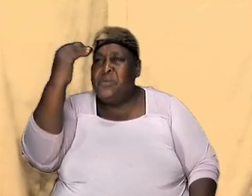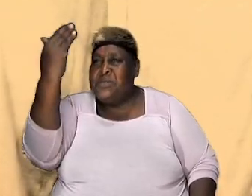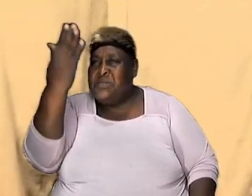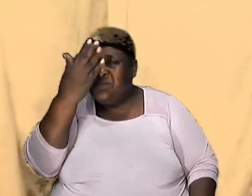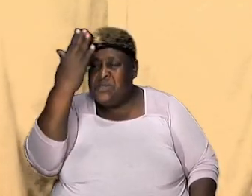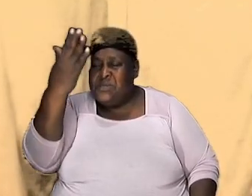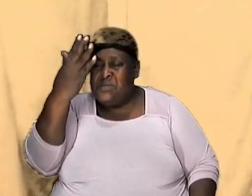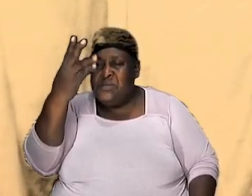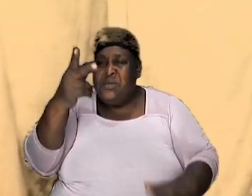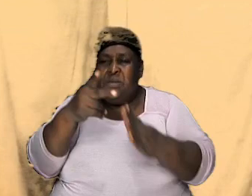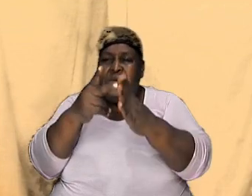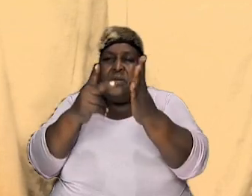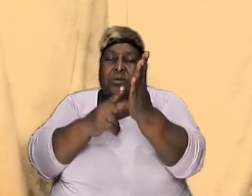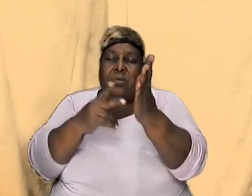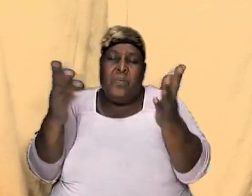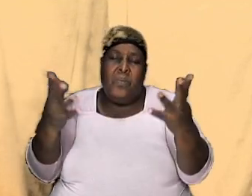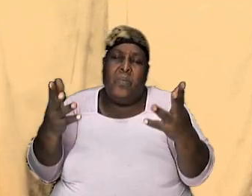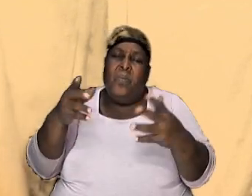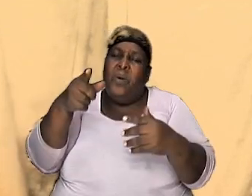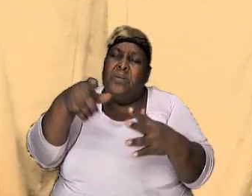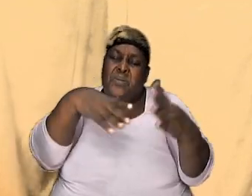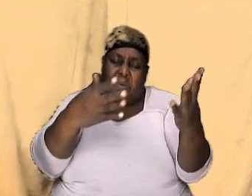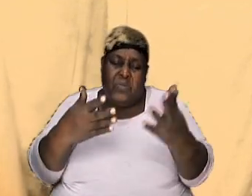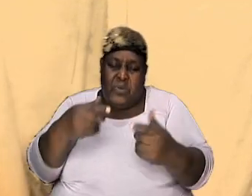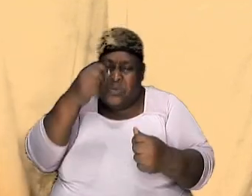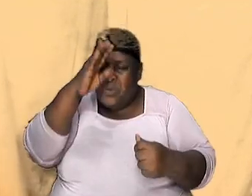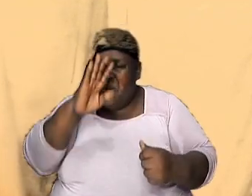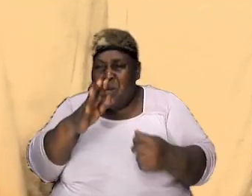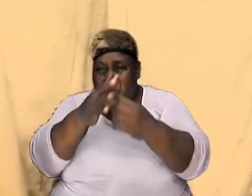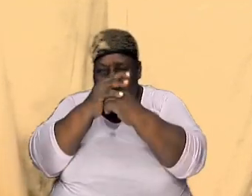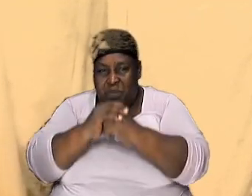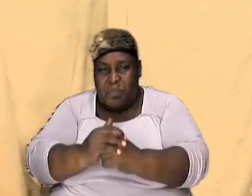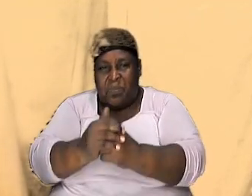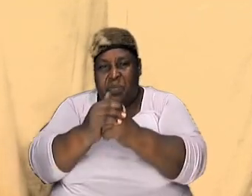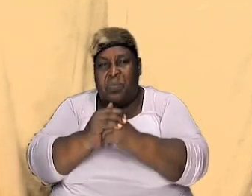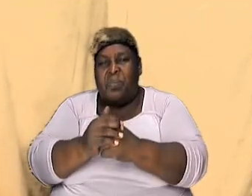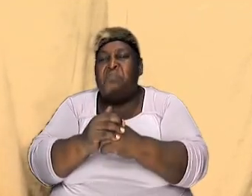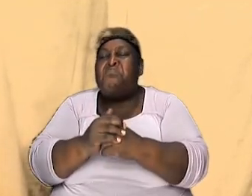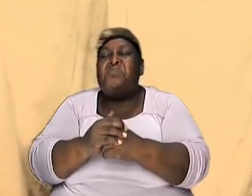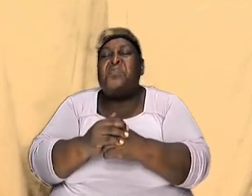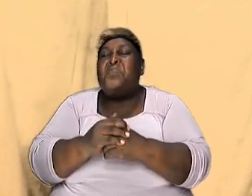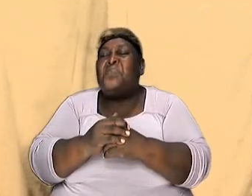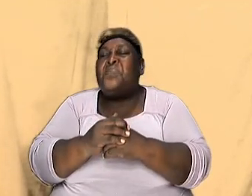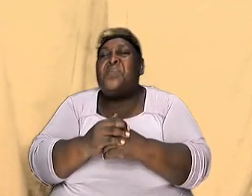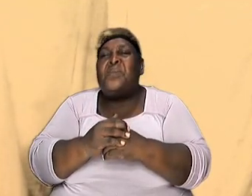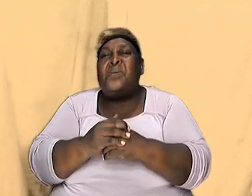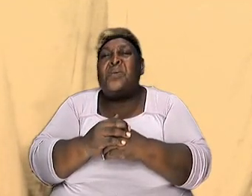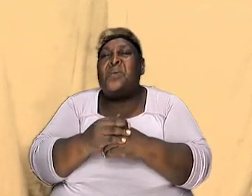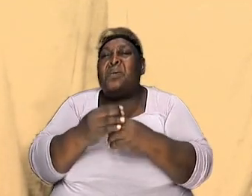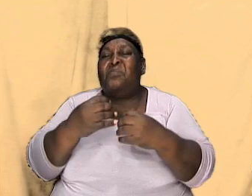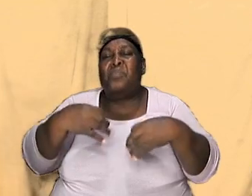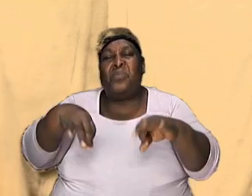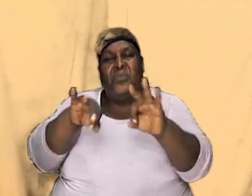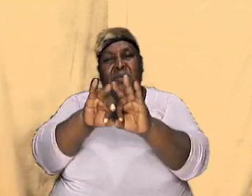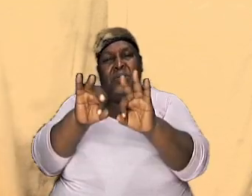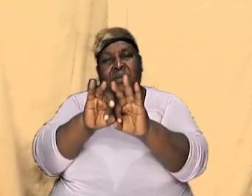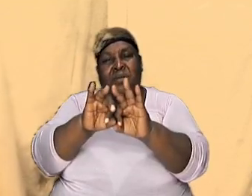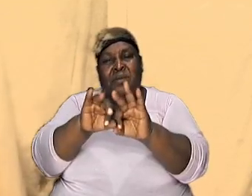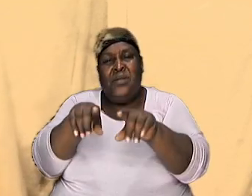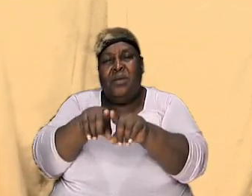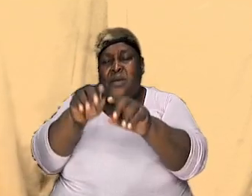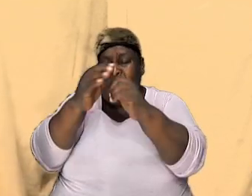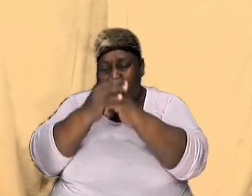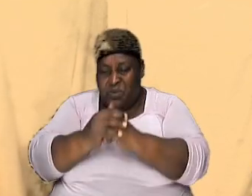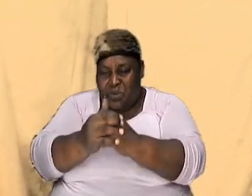that what you bring to God to worship is equal importance as worship itself. And we saw that in the pattern